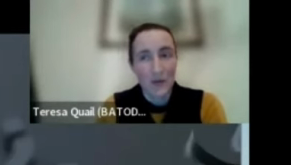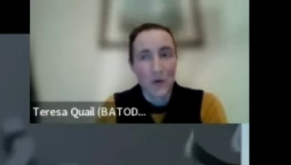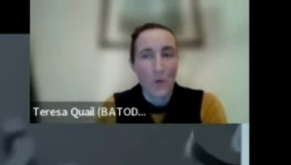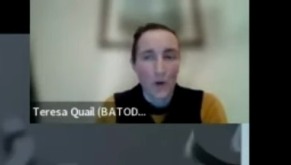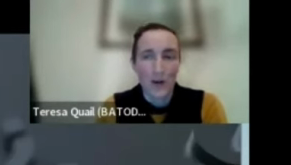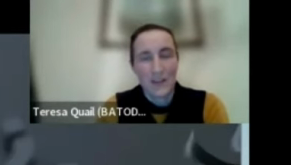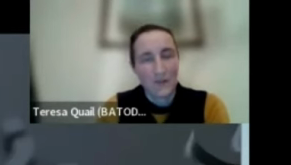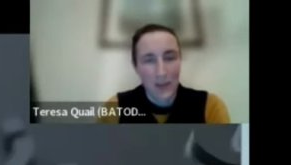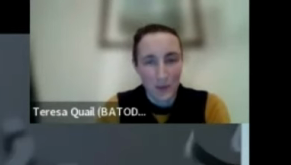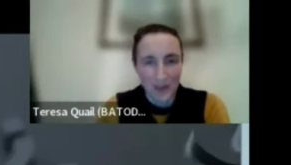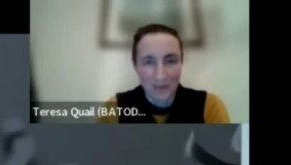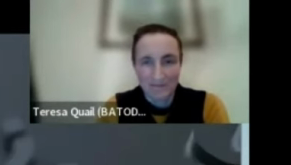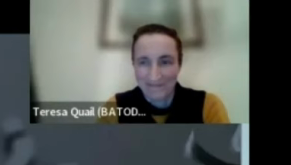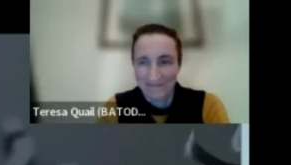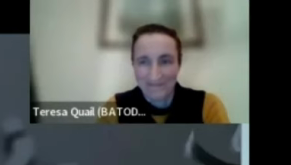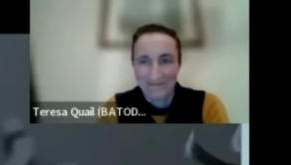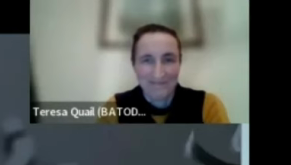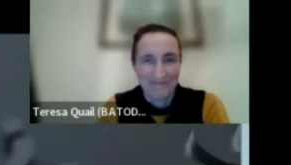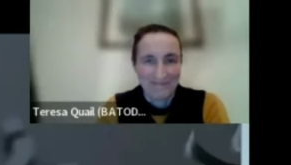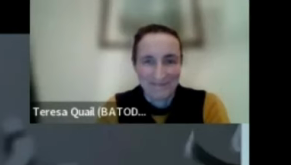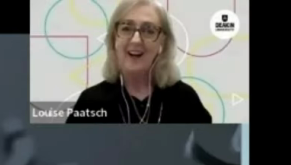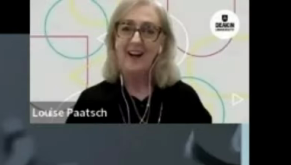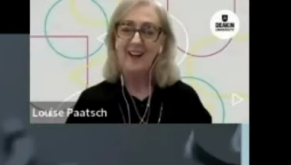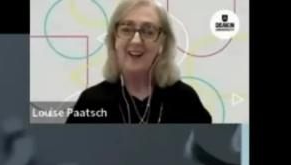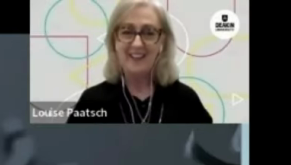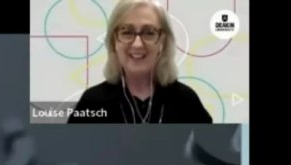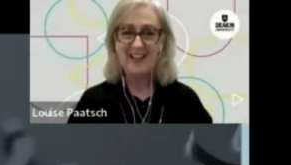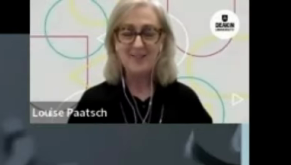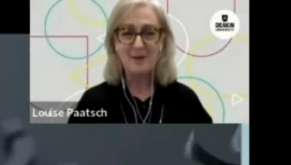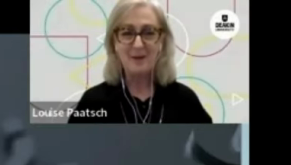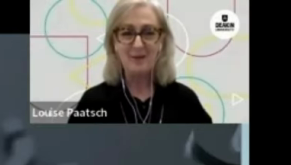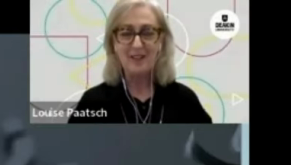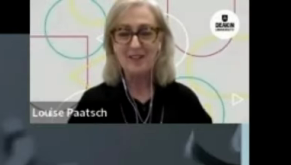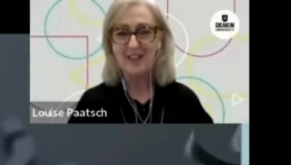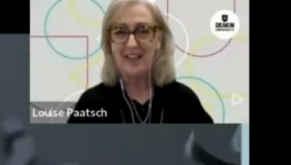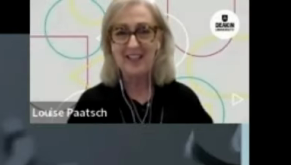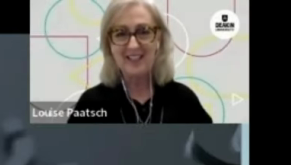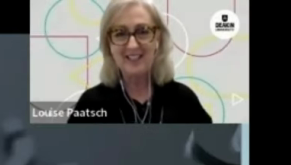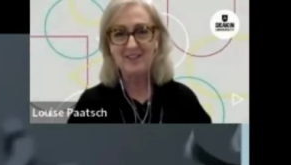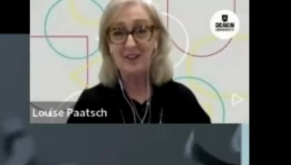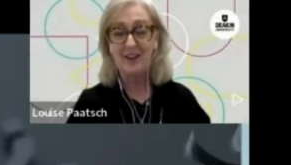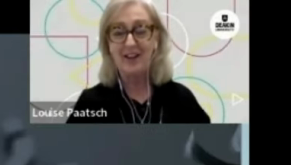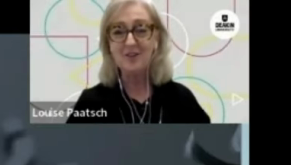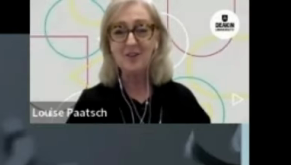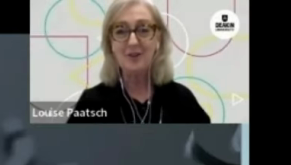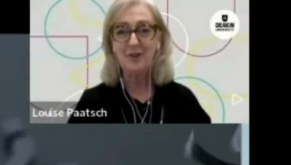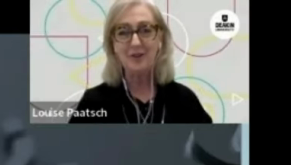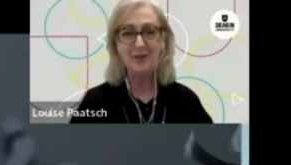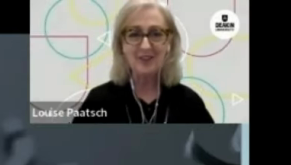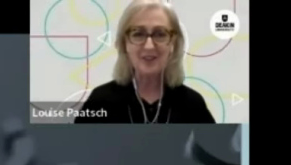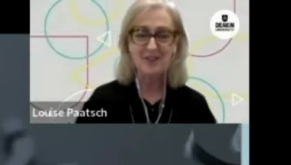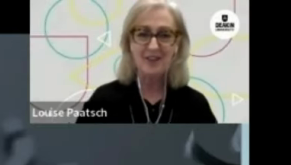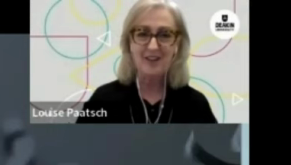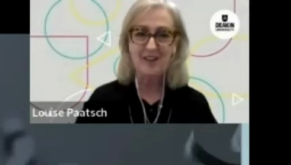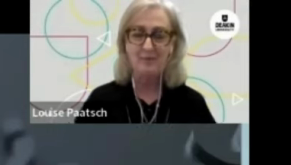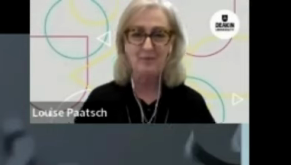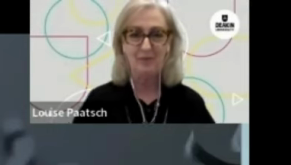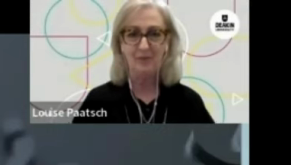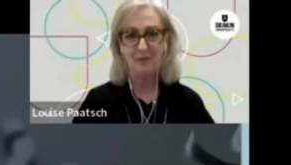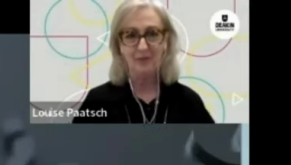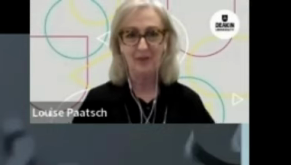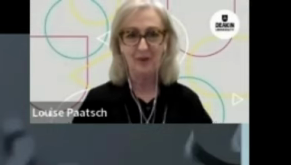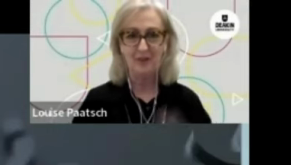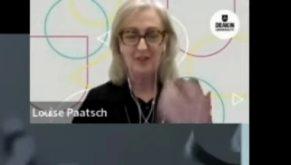And if so, where is it available? It has been published, and it's in our journal, which is the